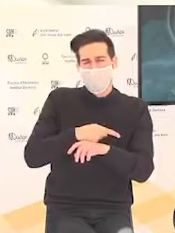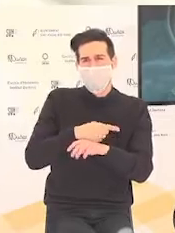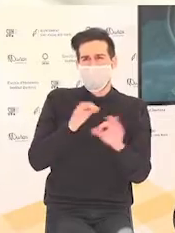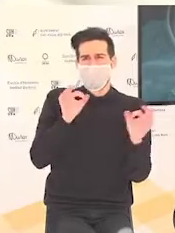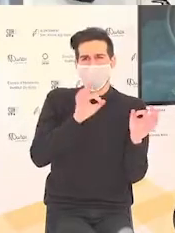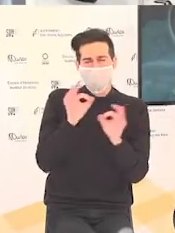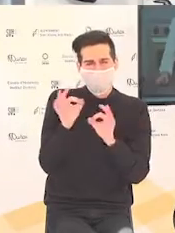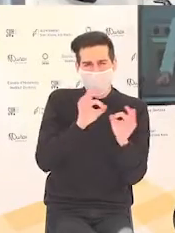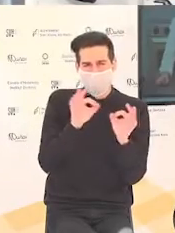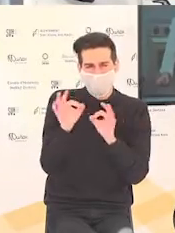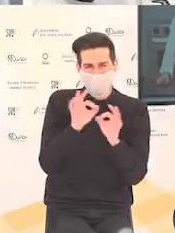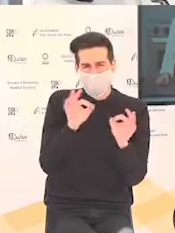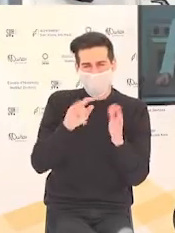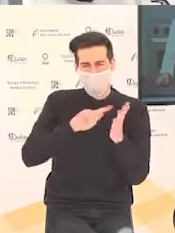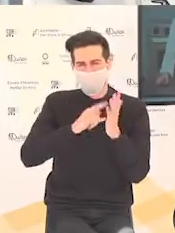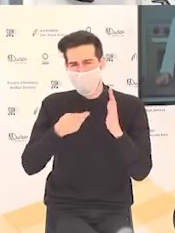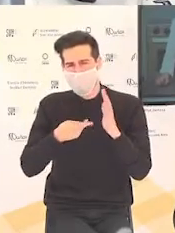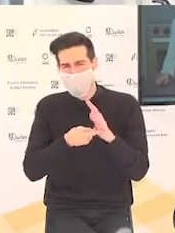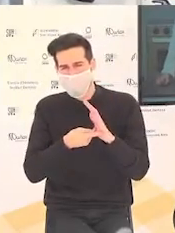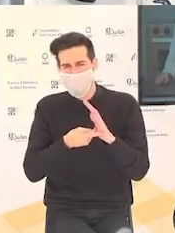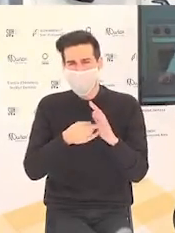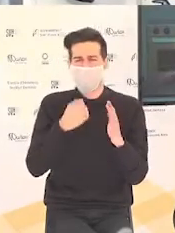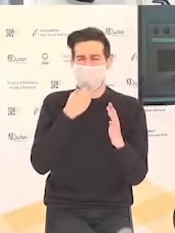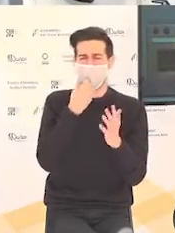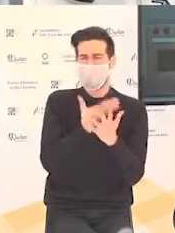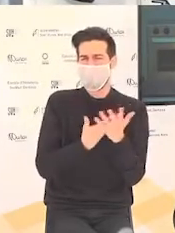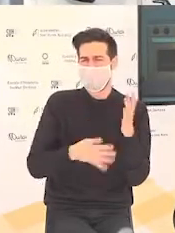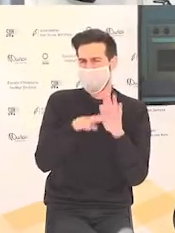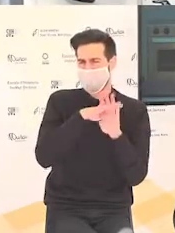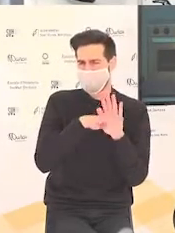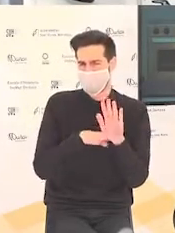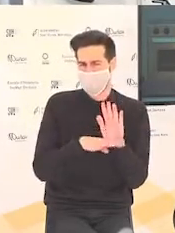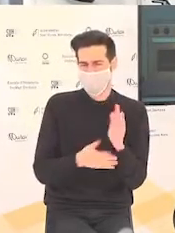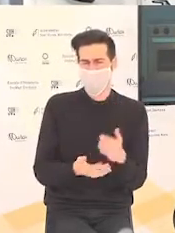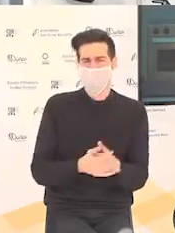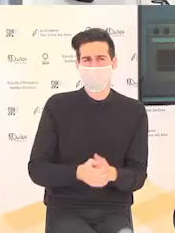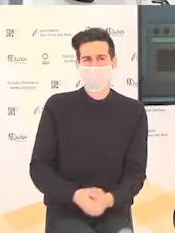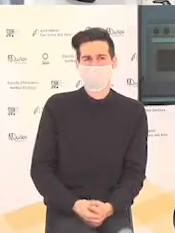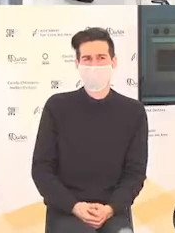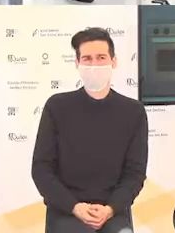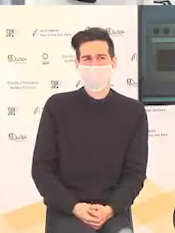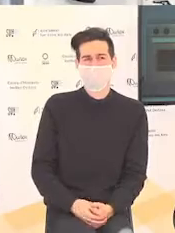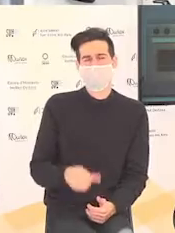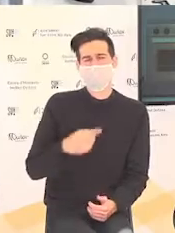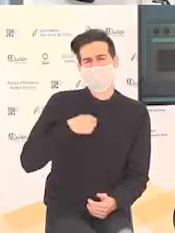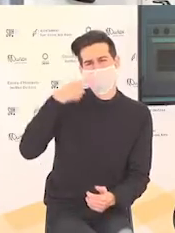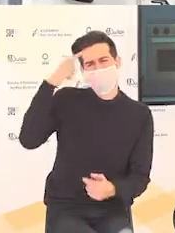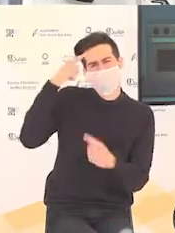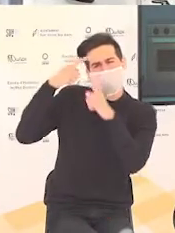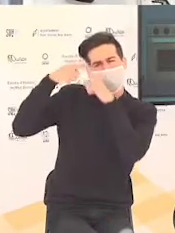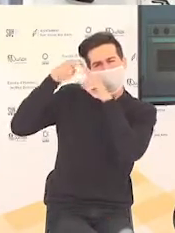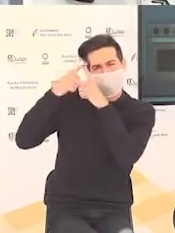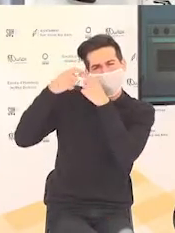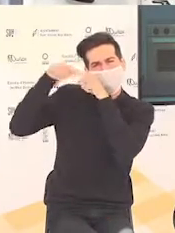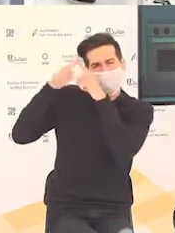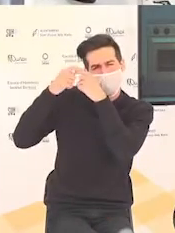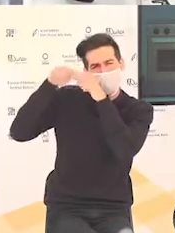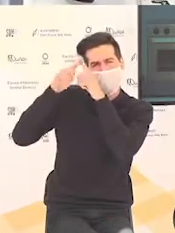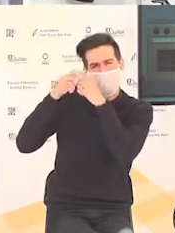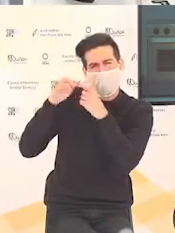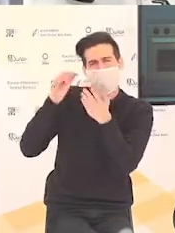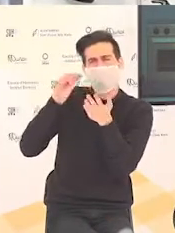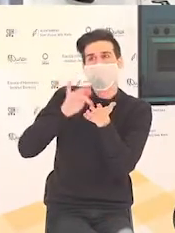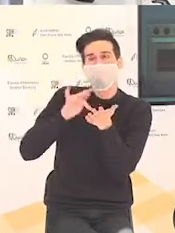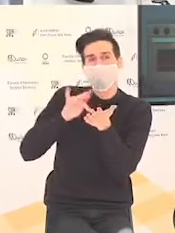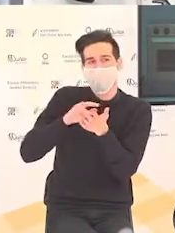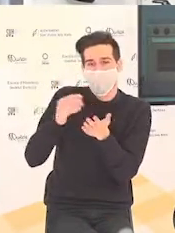this morning, hoping that it wouldn't do the same thing. Así que esta mañana yo seguía con esa pequeña preocupación de que me iba a suceder lo mismo. Because I've only got